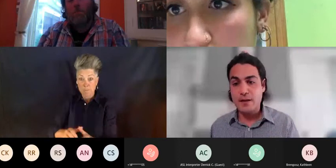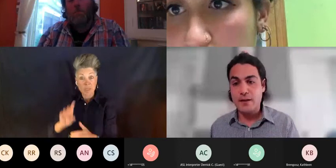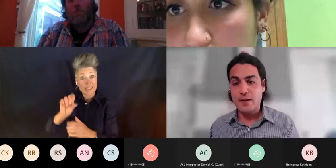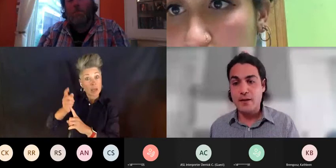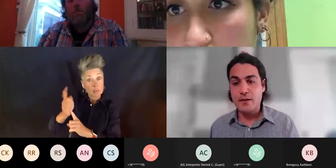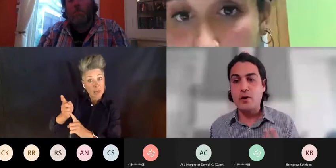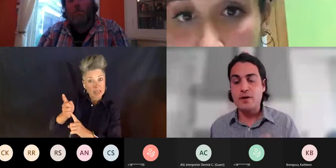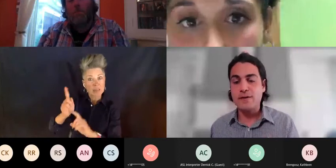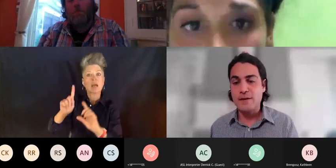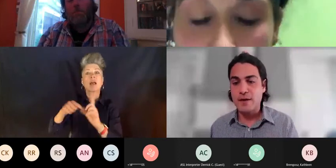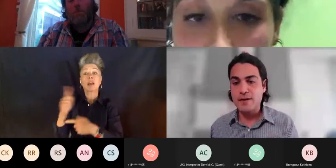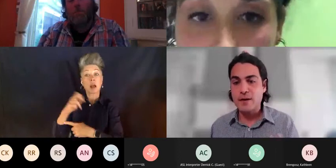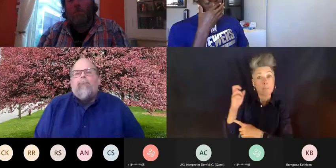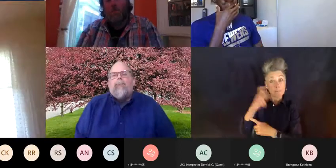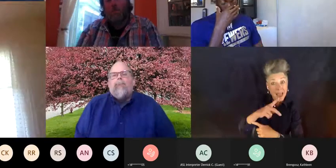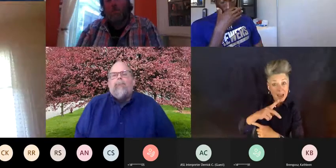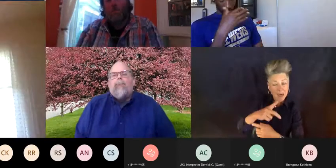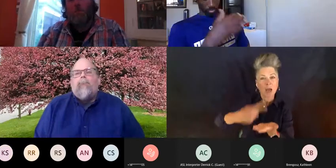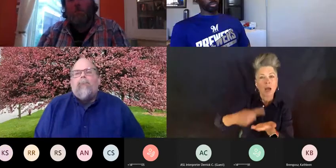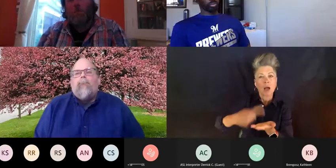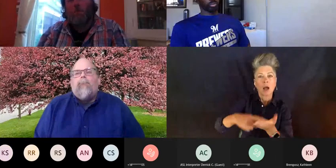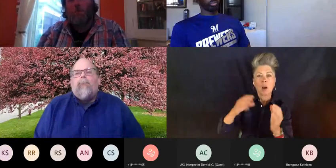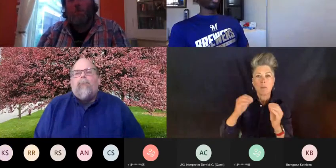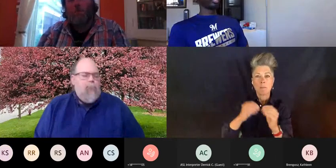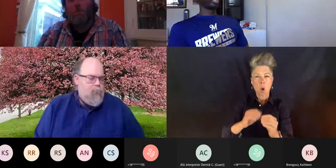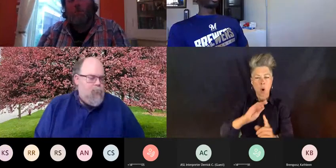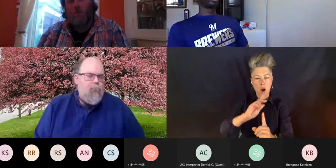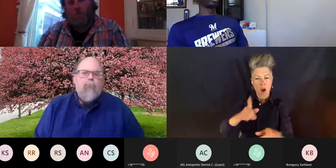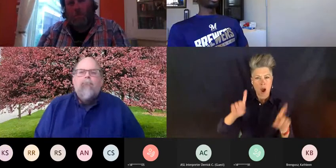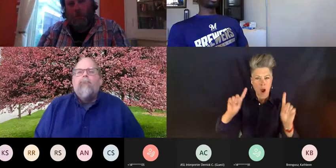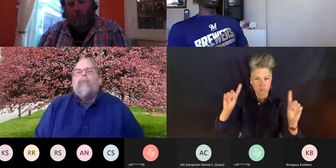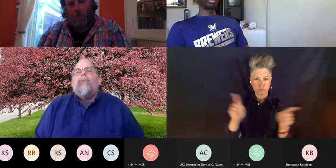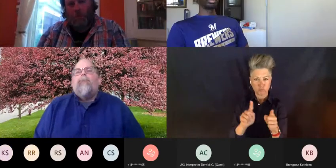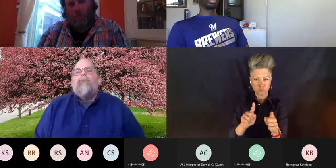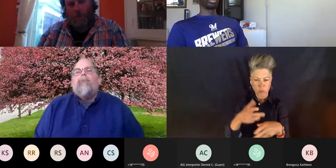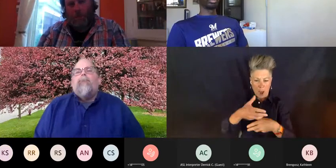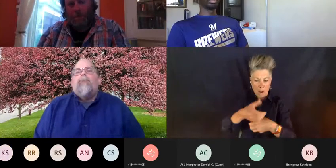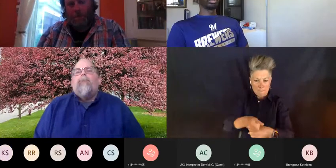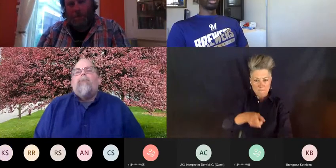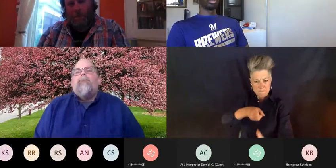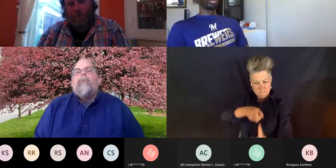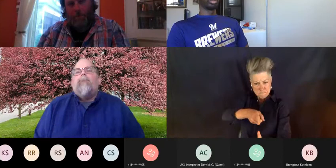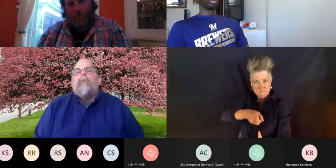discuss the more concise mission statements that we've created.